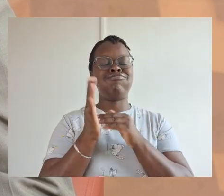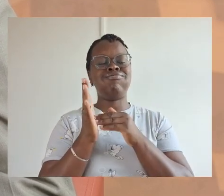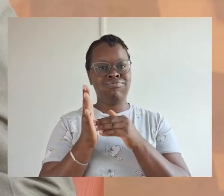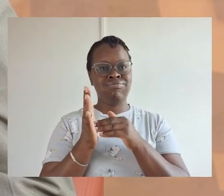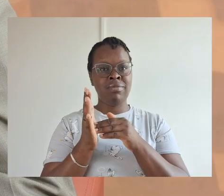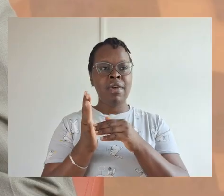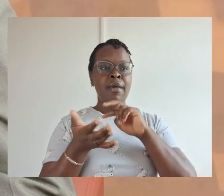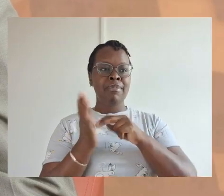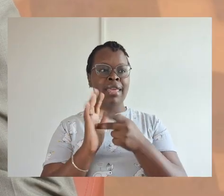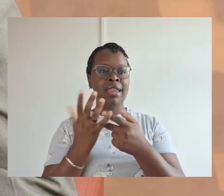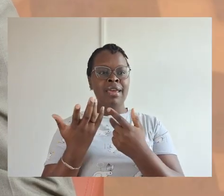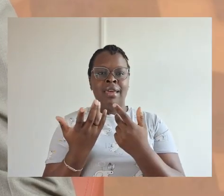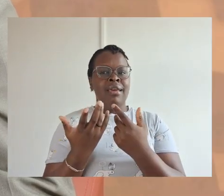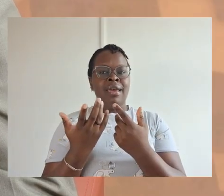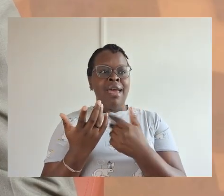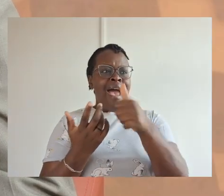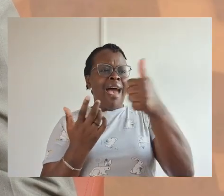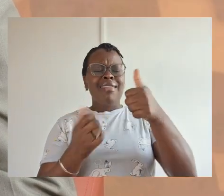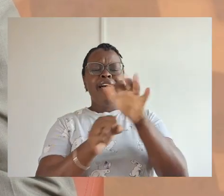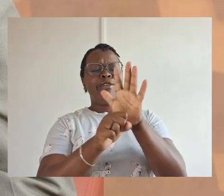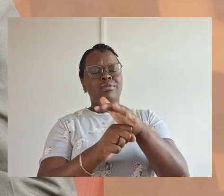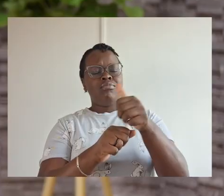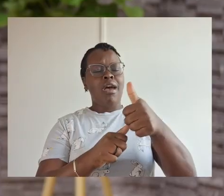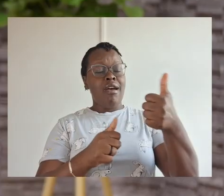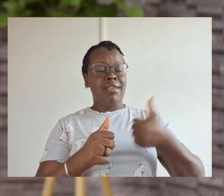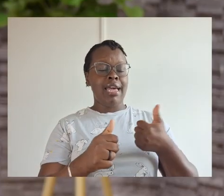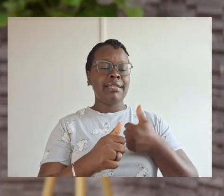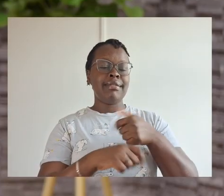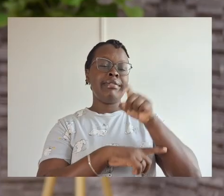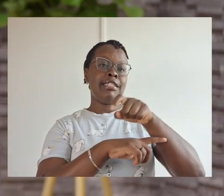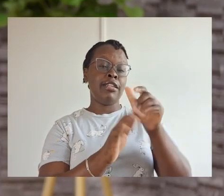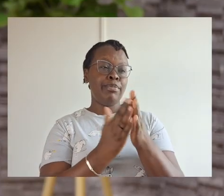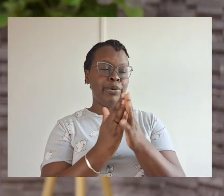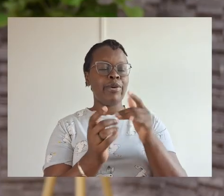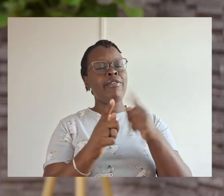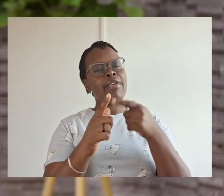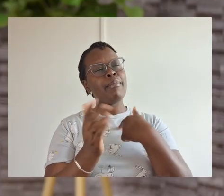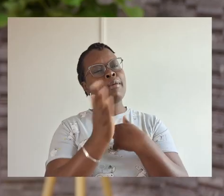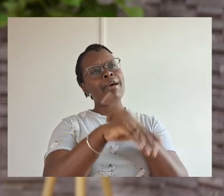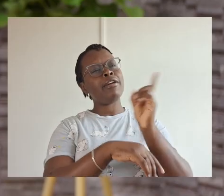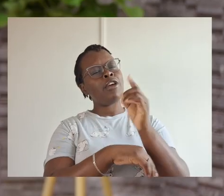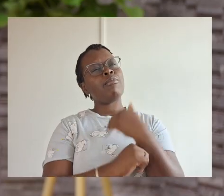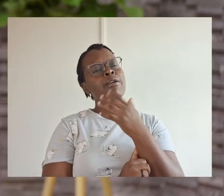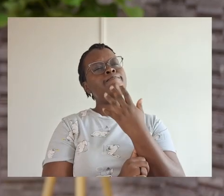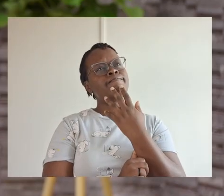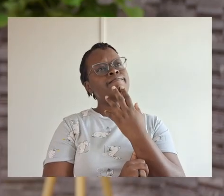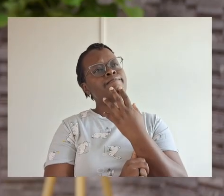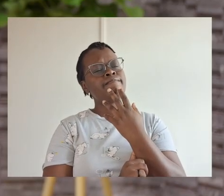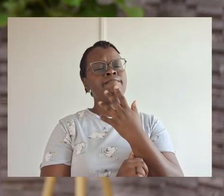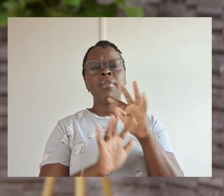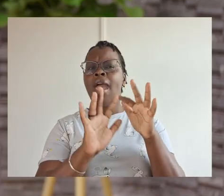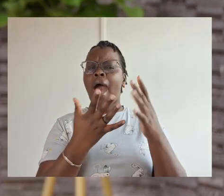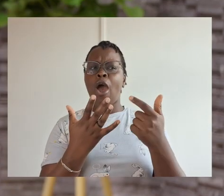a book 11 days because there are other 12 girls who need the book. So I came back to Nairobi, started doing it,